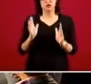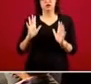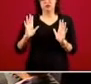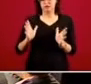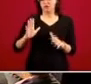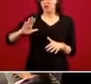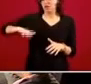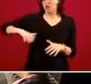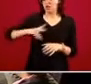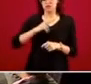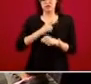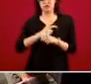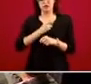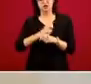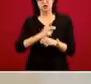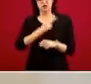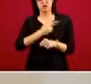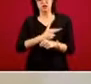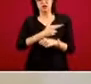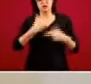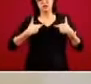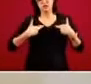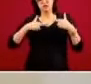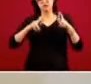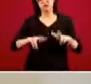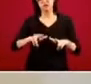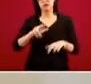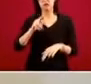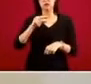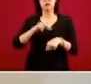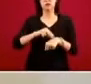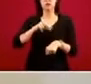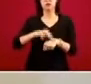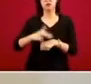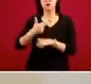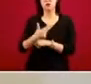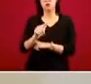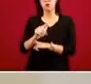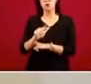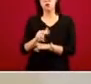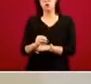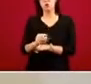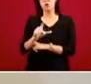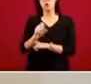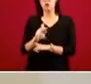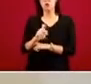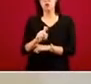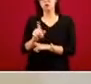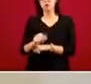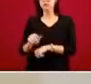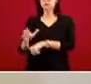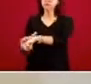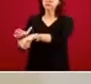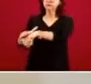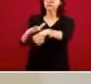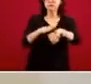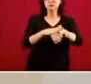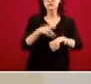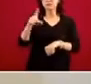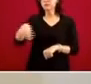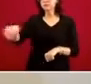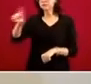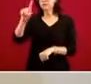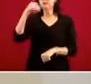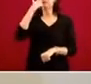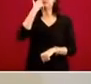of health professionals recruitment, just as has been stated by the Deputy Secretary, Dr. Hugo Lopez